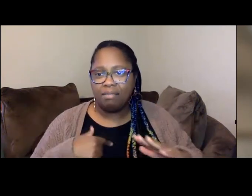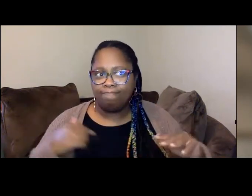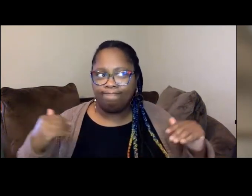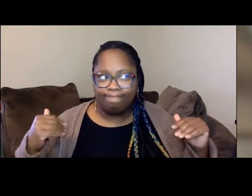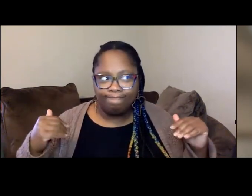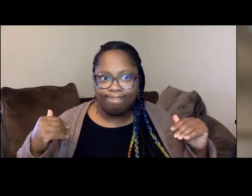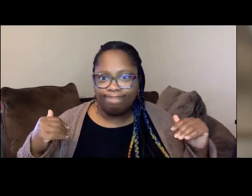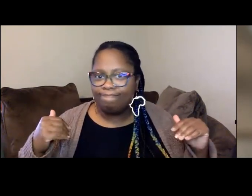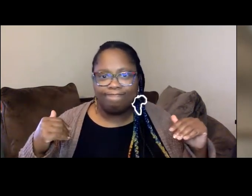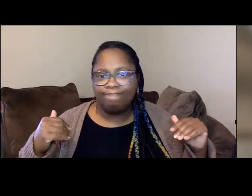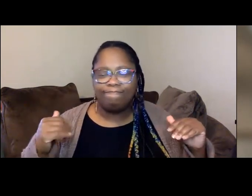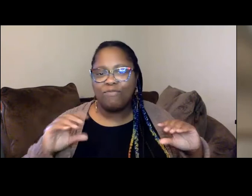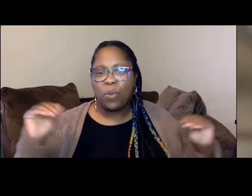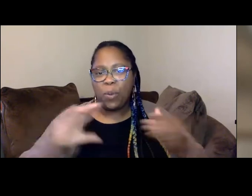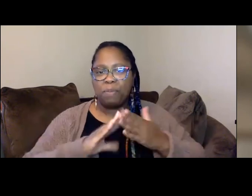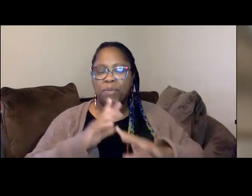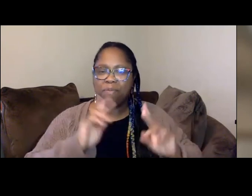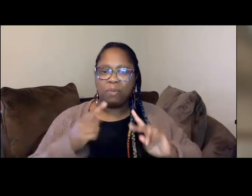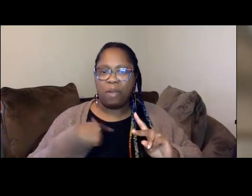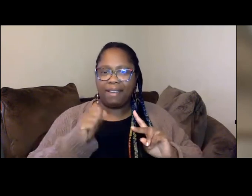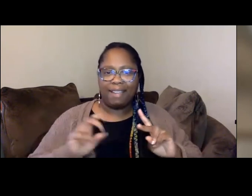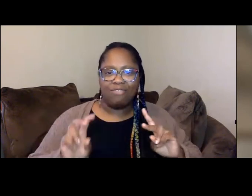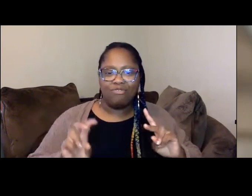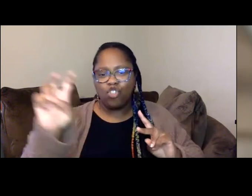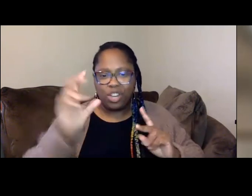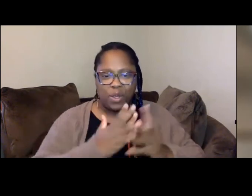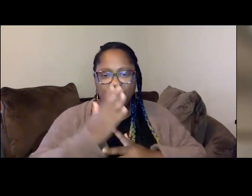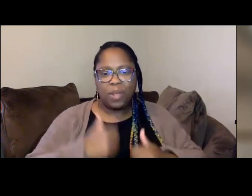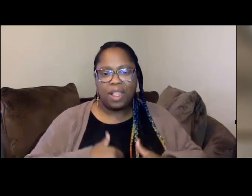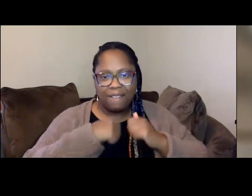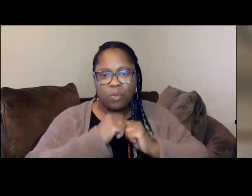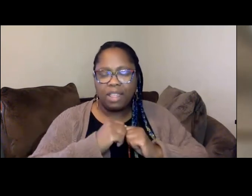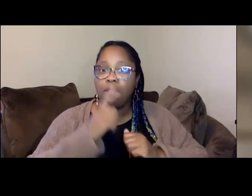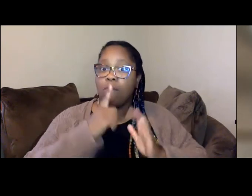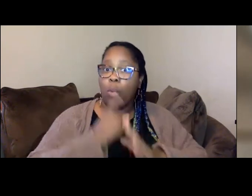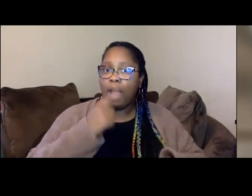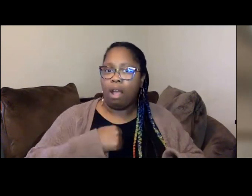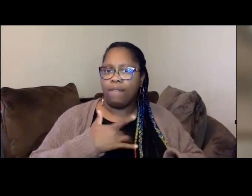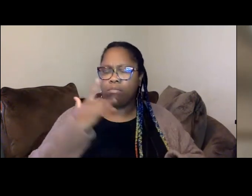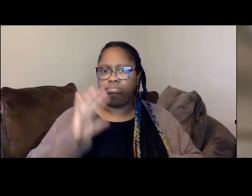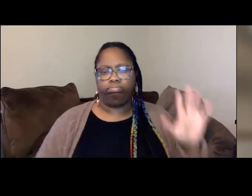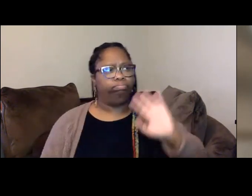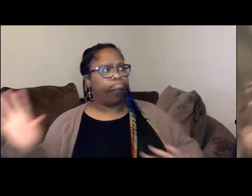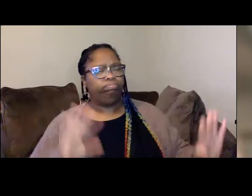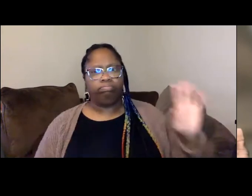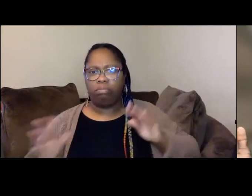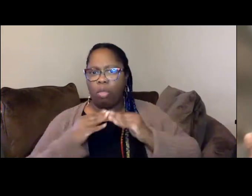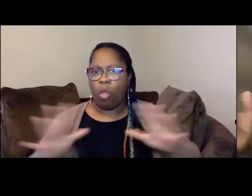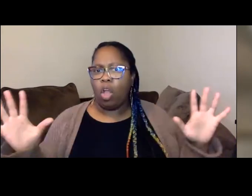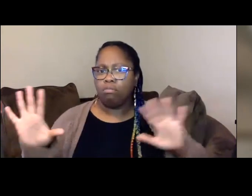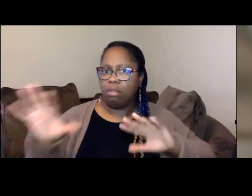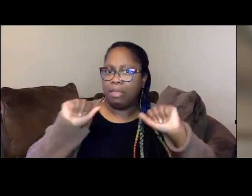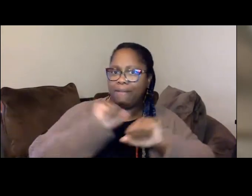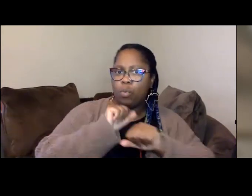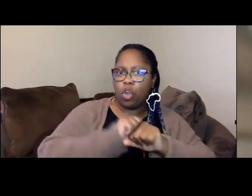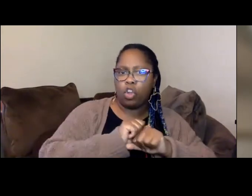that instant community of folks that I could journey through life with. And for a while, I felt a little bit like lost, I would leave work and just go right